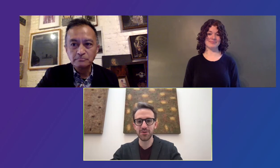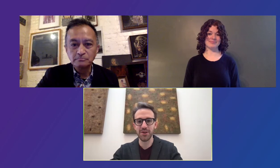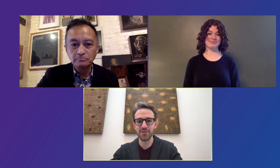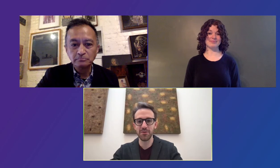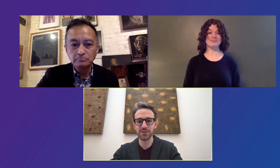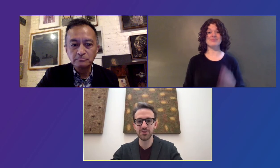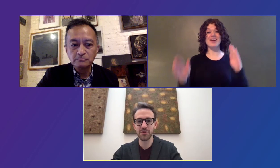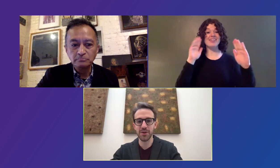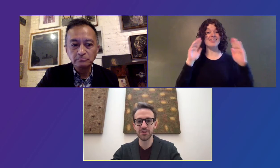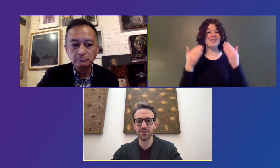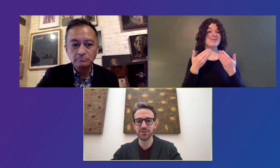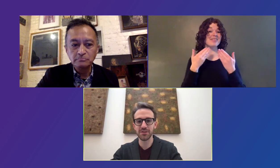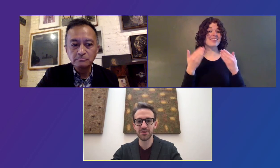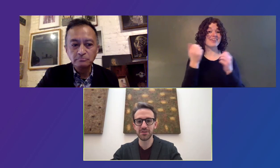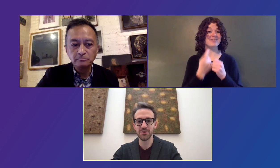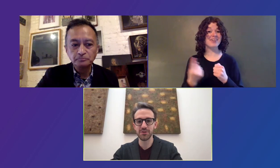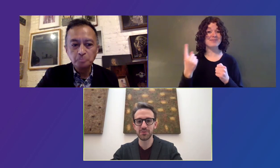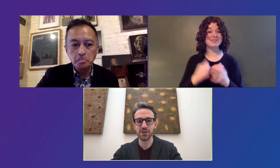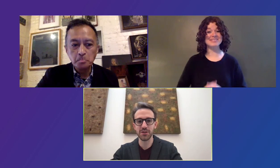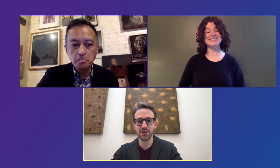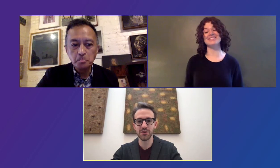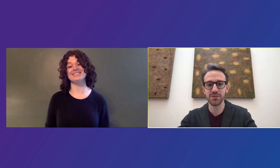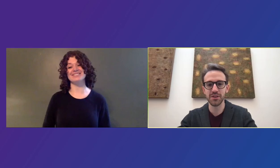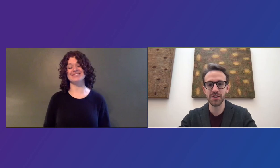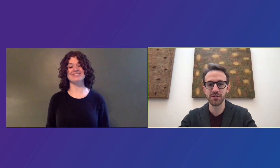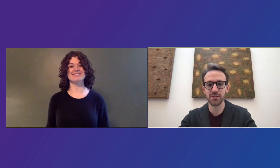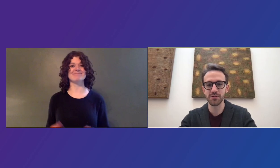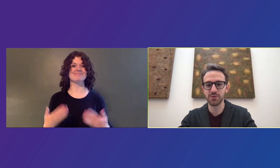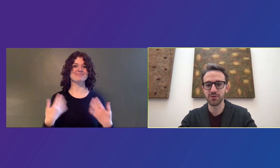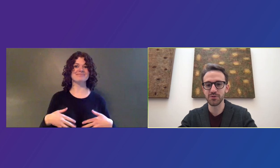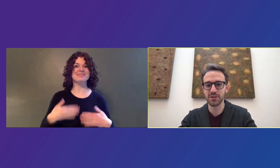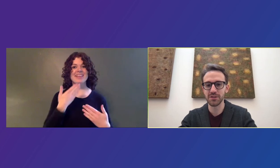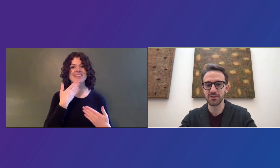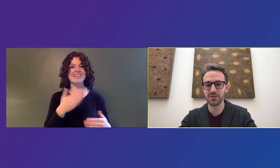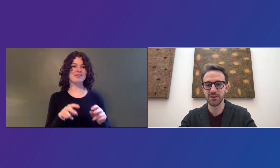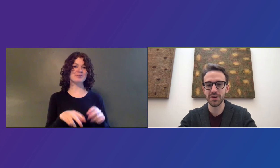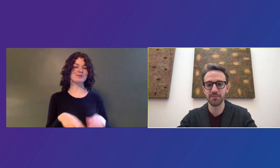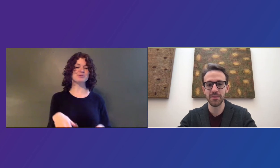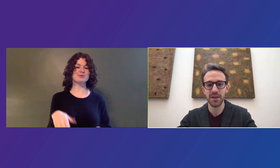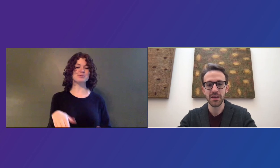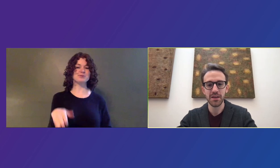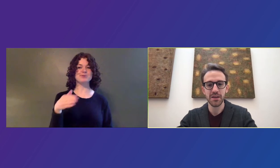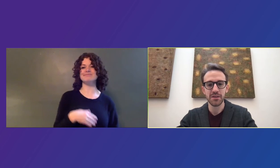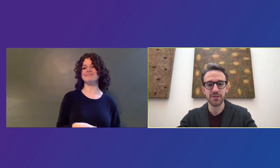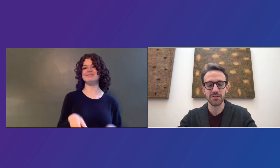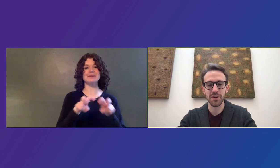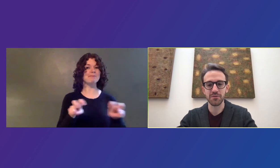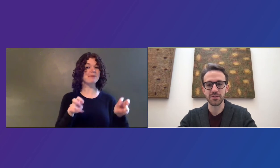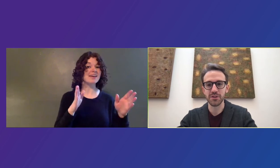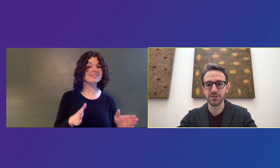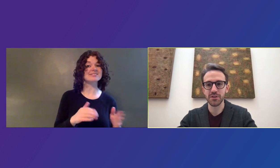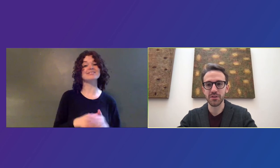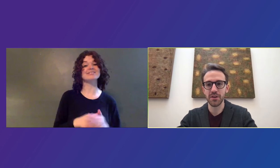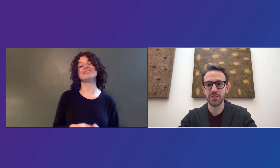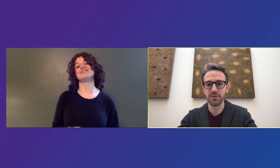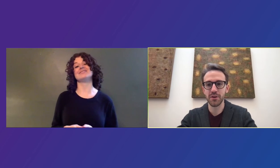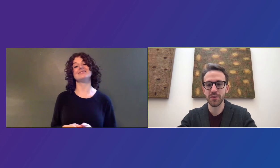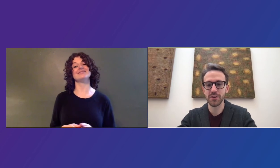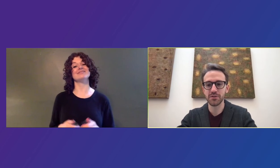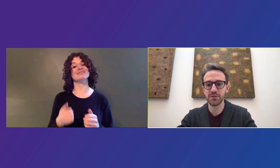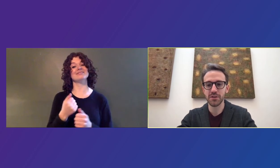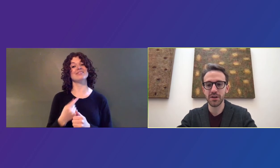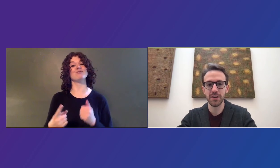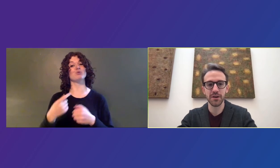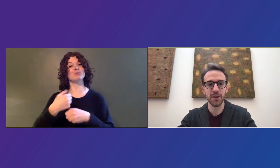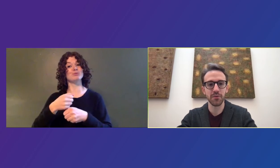Hello, thank you everyone so much, to the speakers and to those producing this this conversation. Thank you